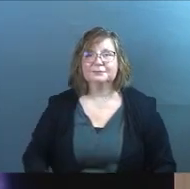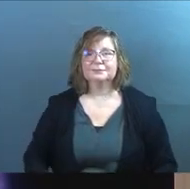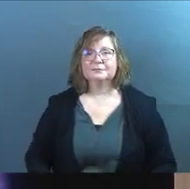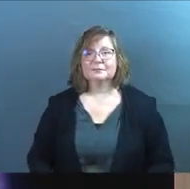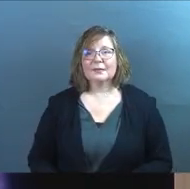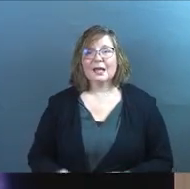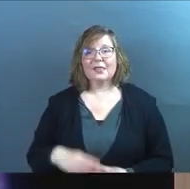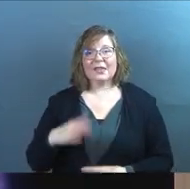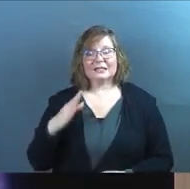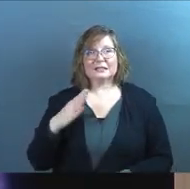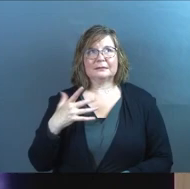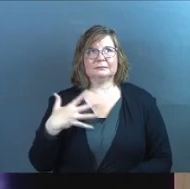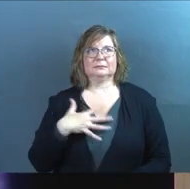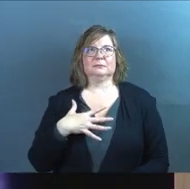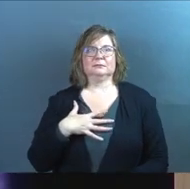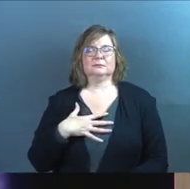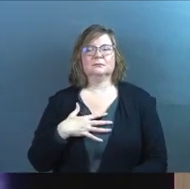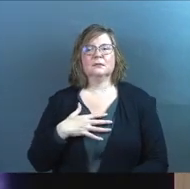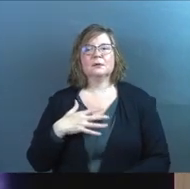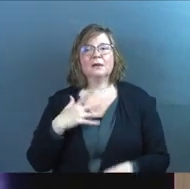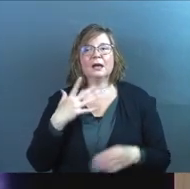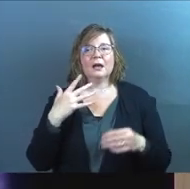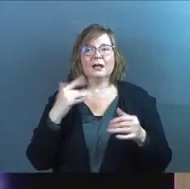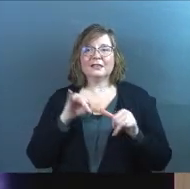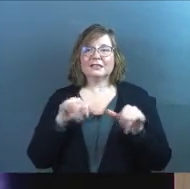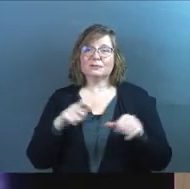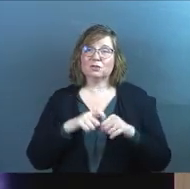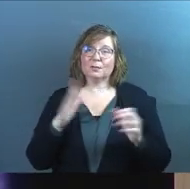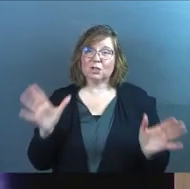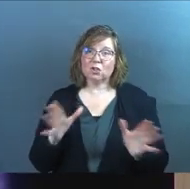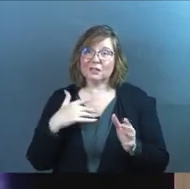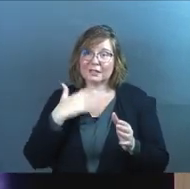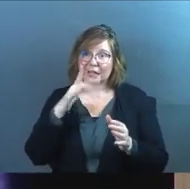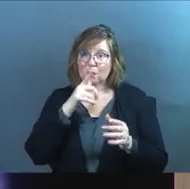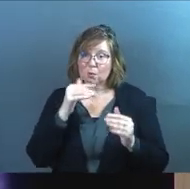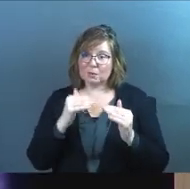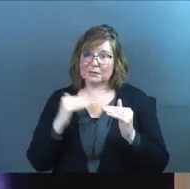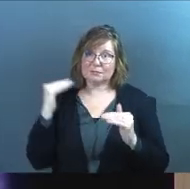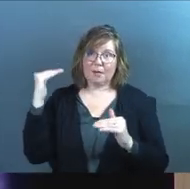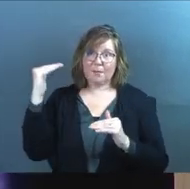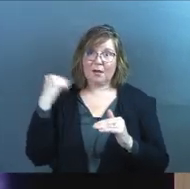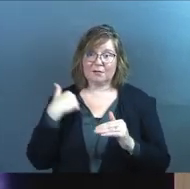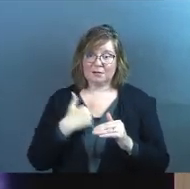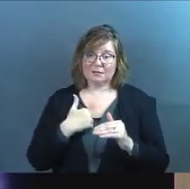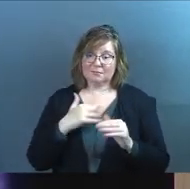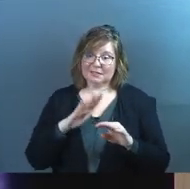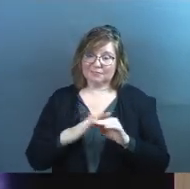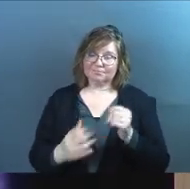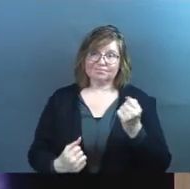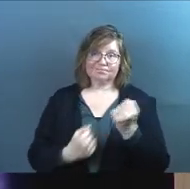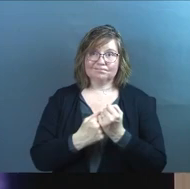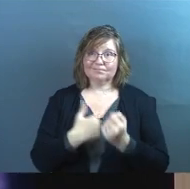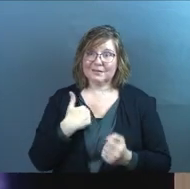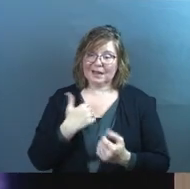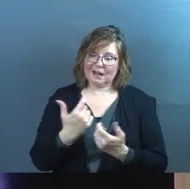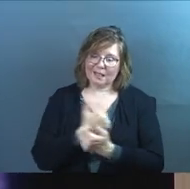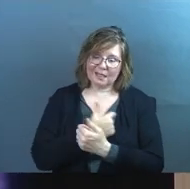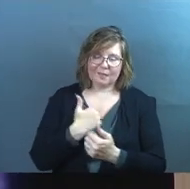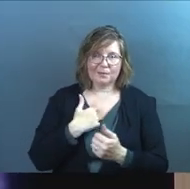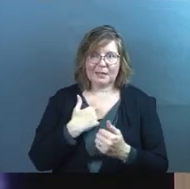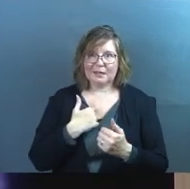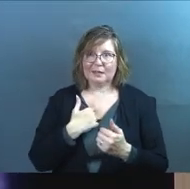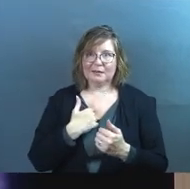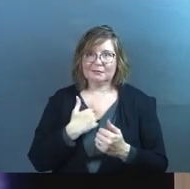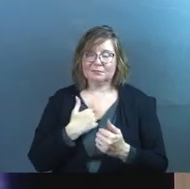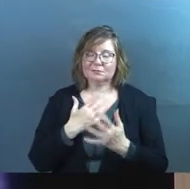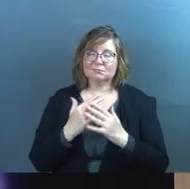And that seems intimidating, but at the same time, that should be very encouraging. Because that God who is big and above all, he's on our side. He loves me more